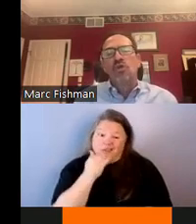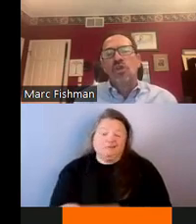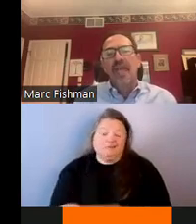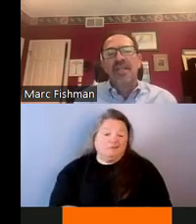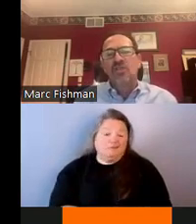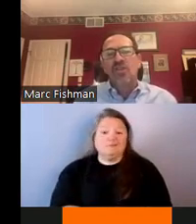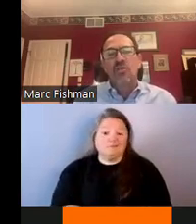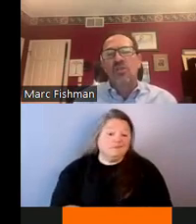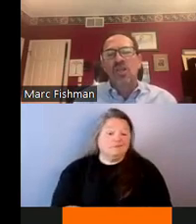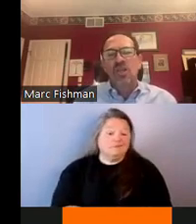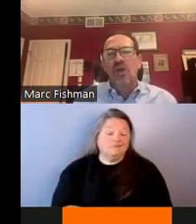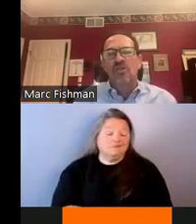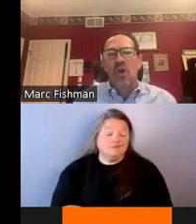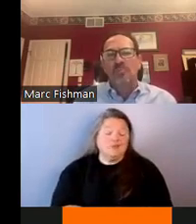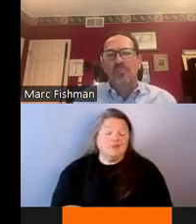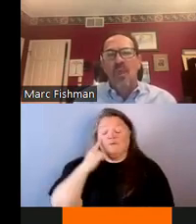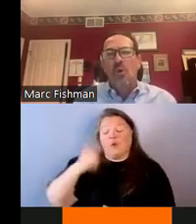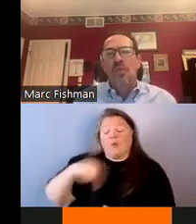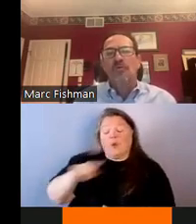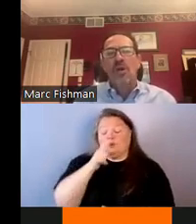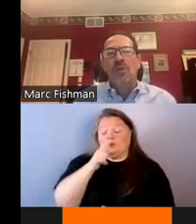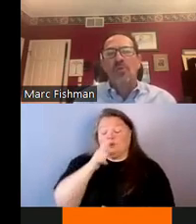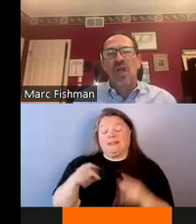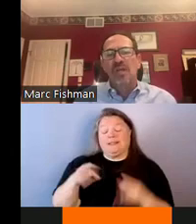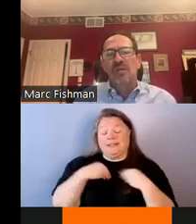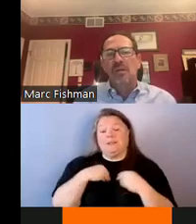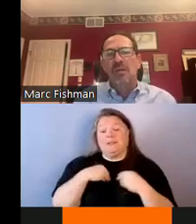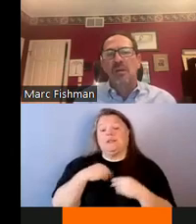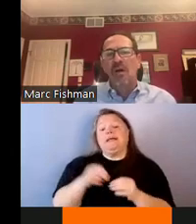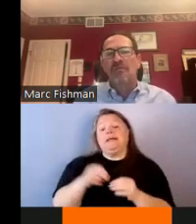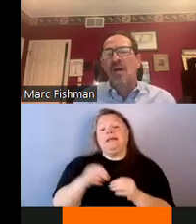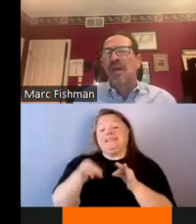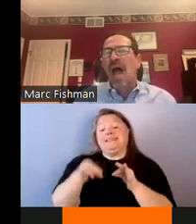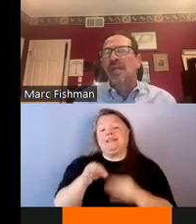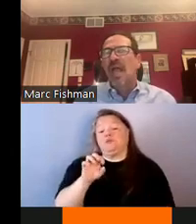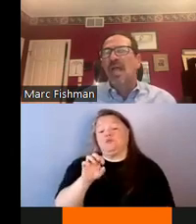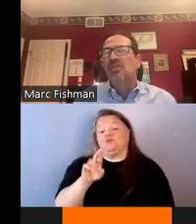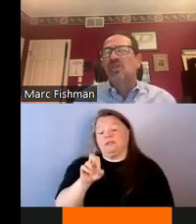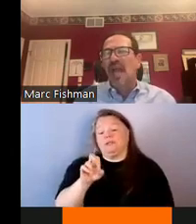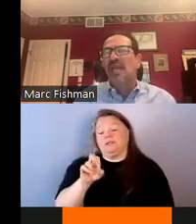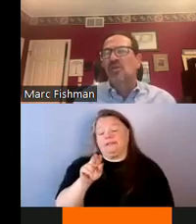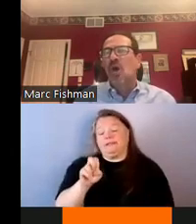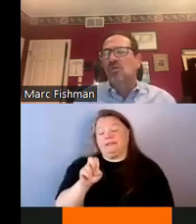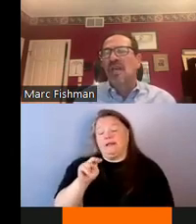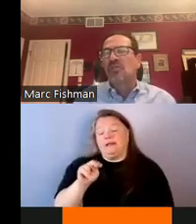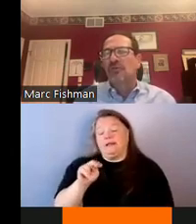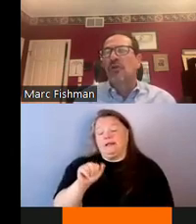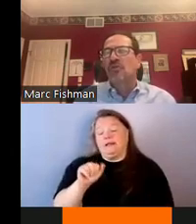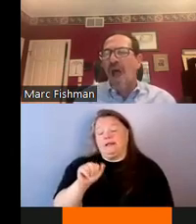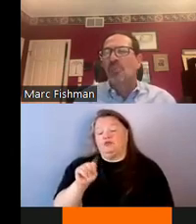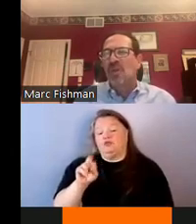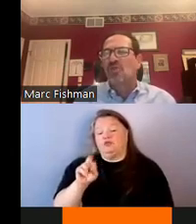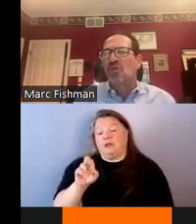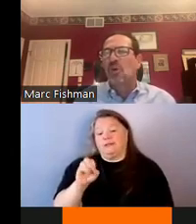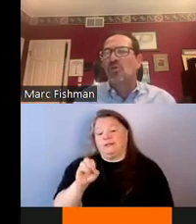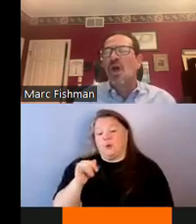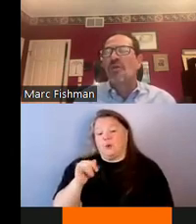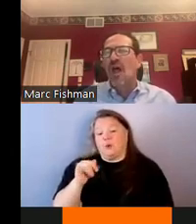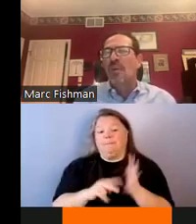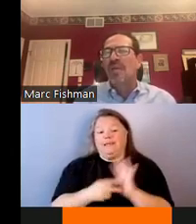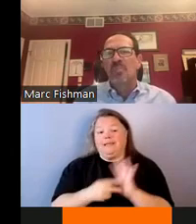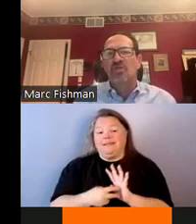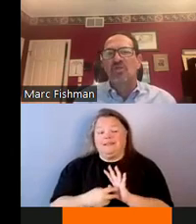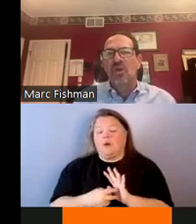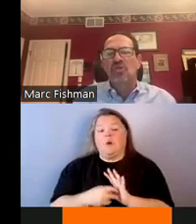Of those who selected extended release naltrexone, only 40% of them got a second dose, that is a first outpatient